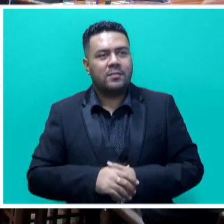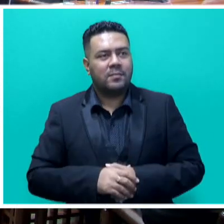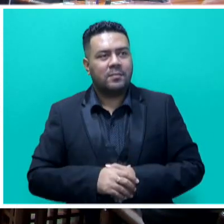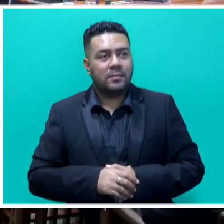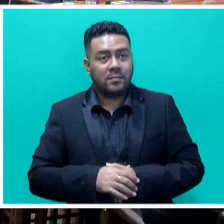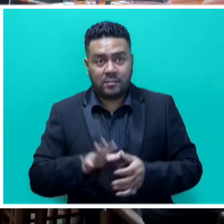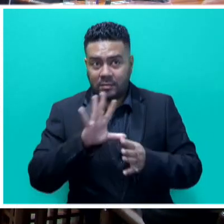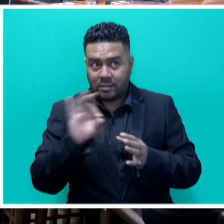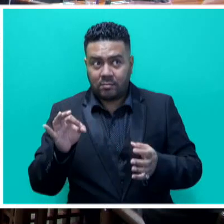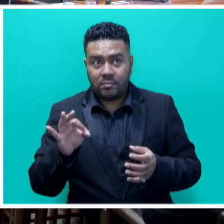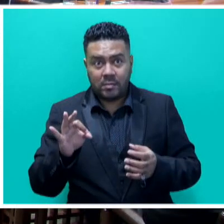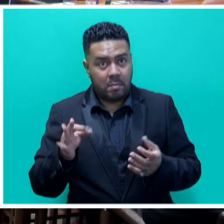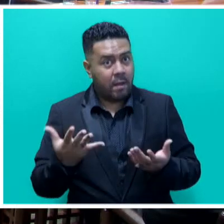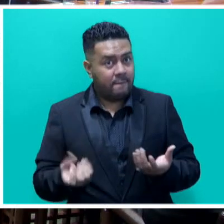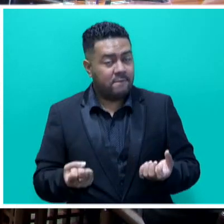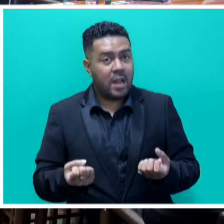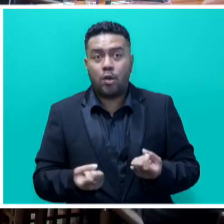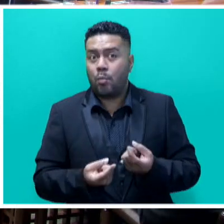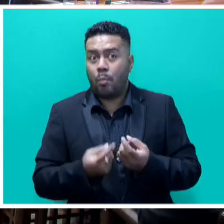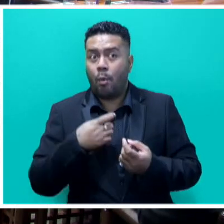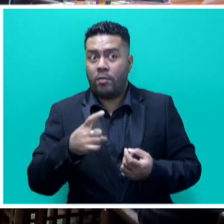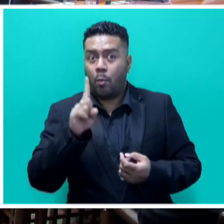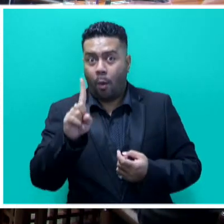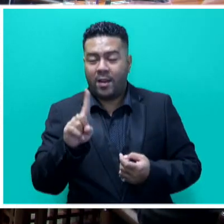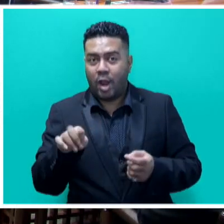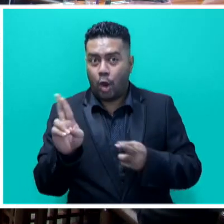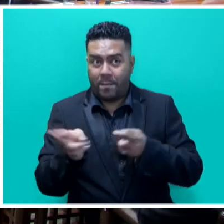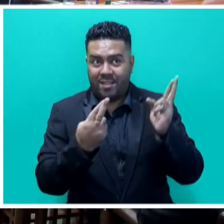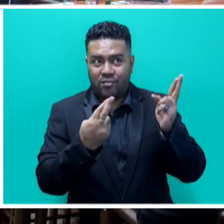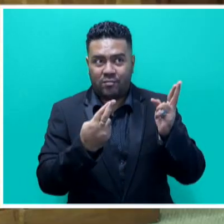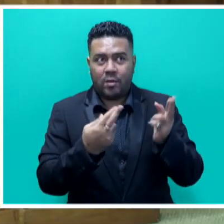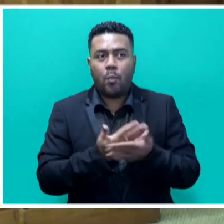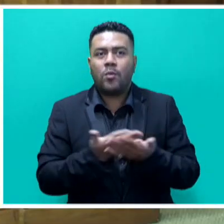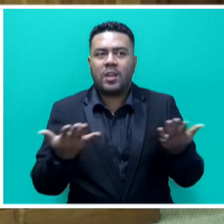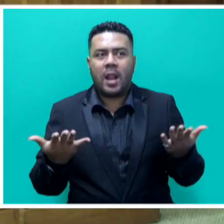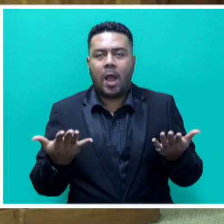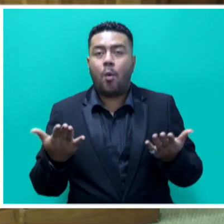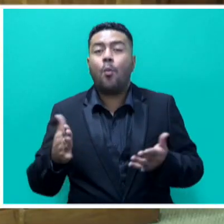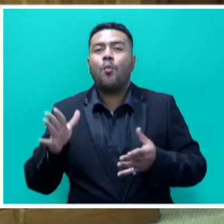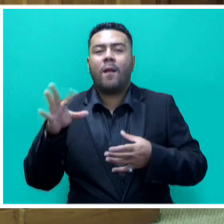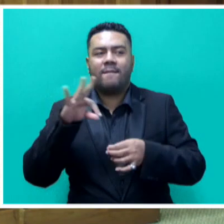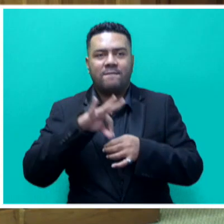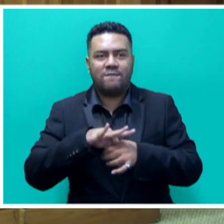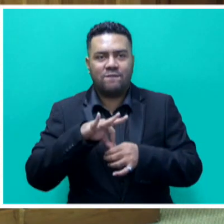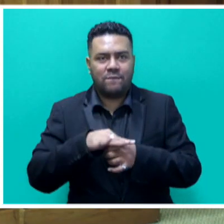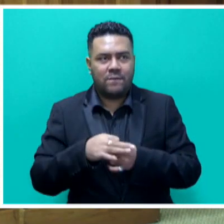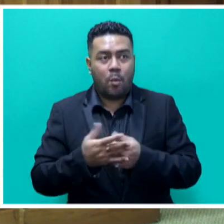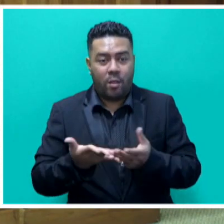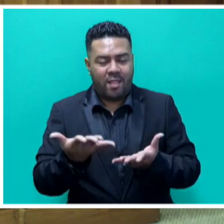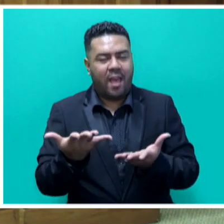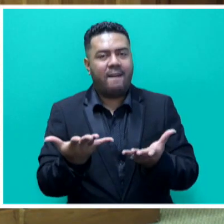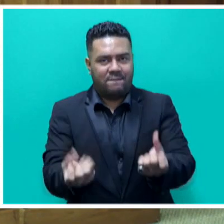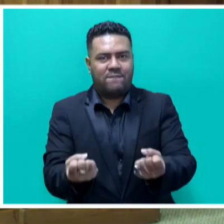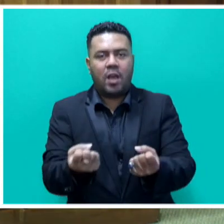There being more than one nomination, Honourable Members shall now proceed with the casting